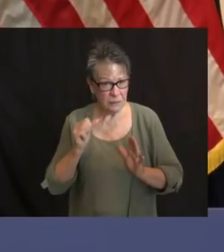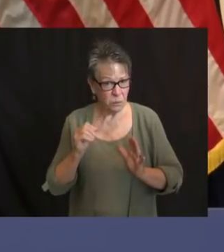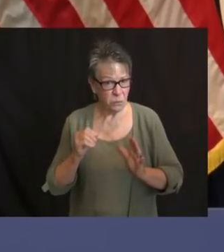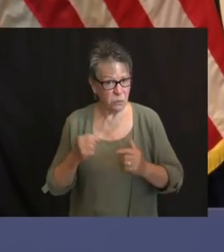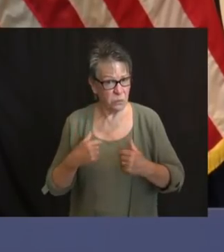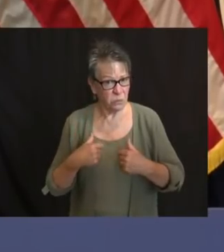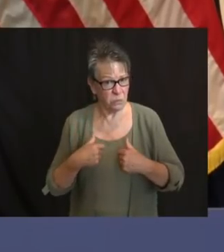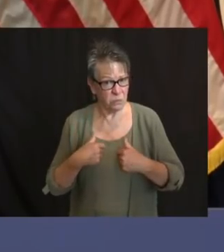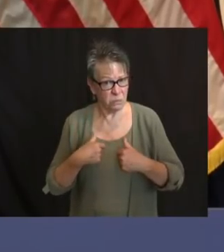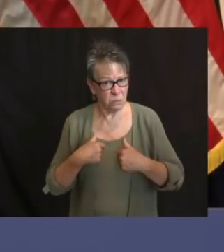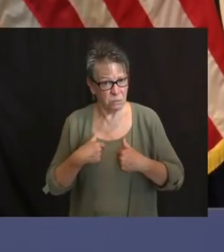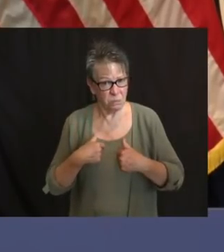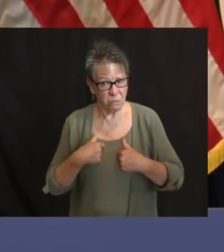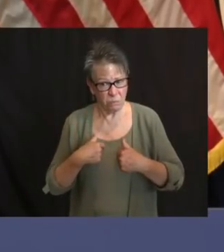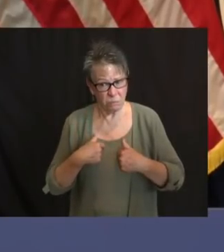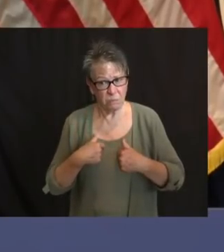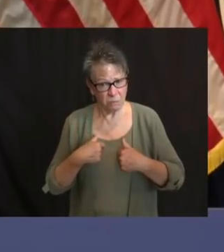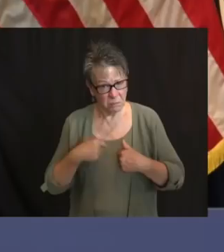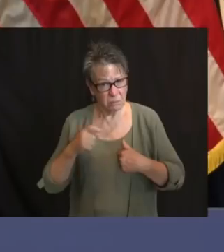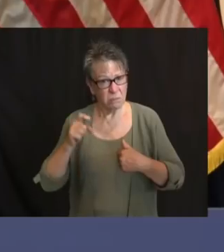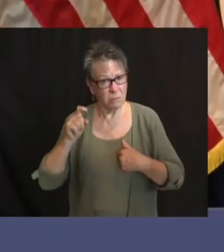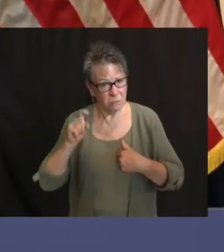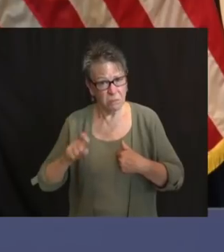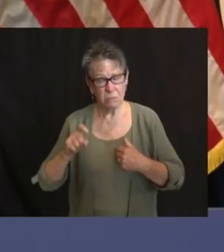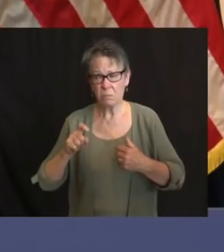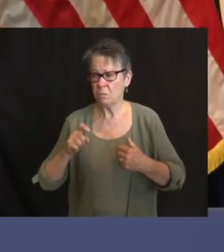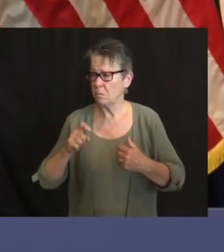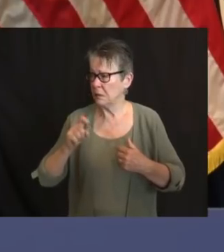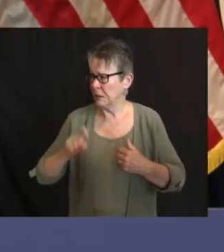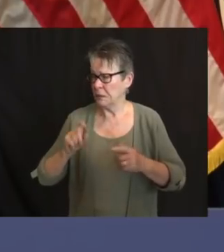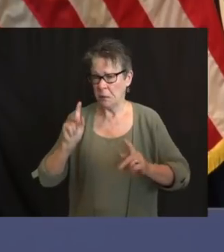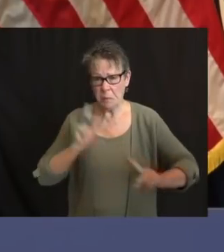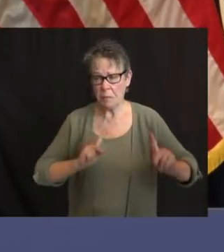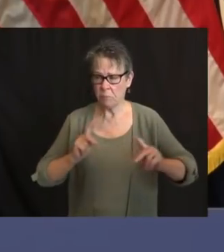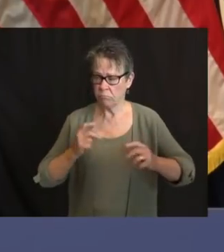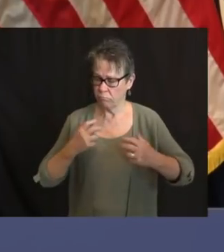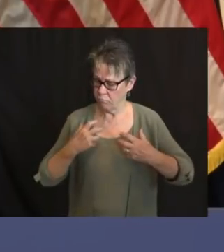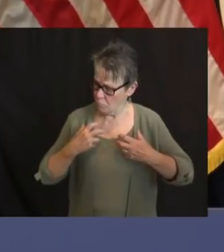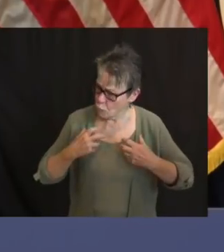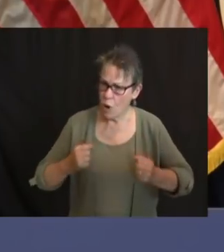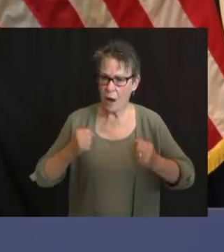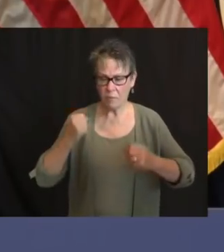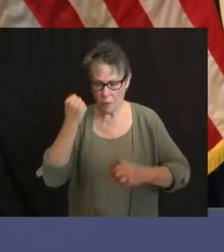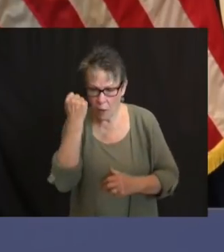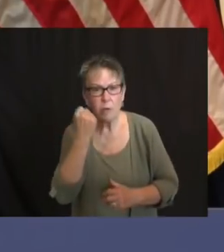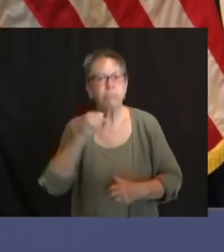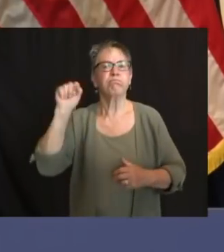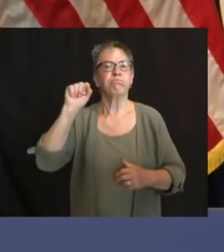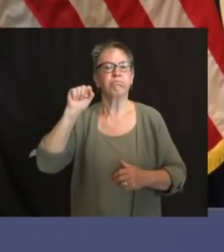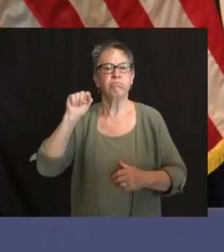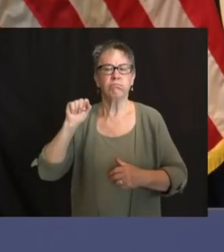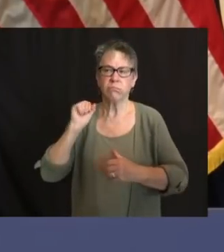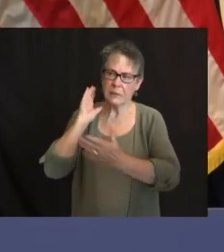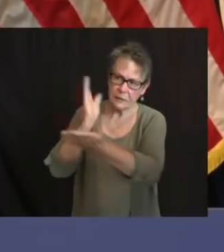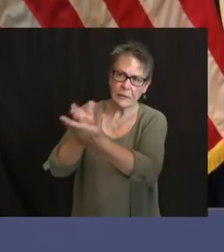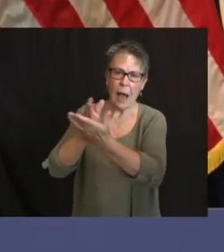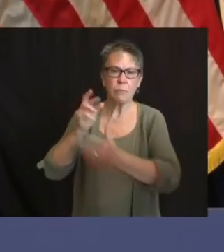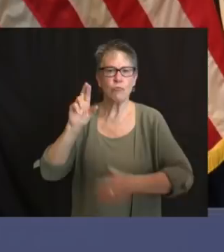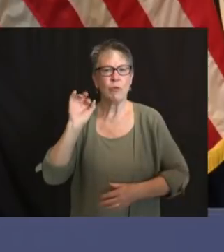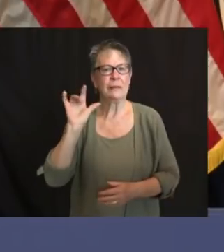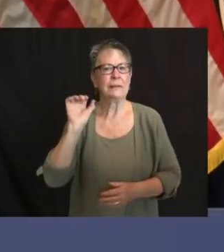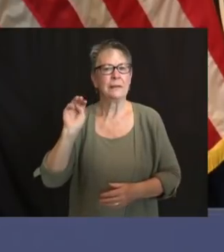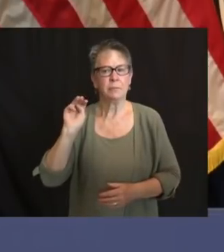over this country, as they're doing, by the way. This time it's different. It feels different, and please God, I'm right about that, and that we're right about